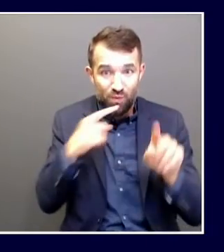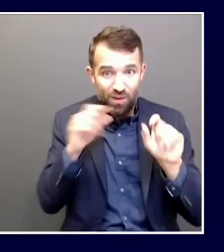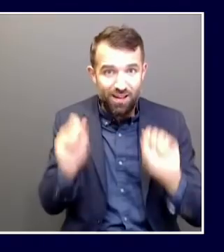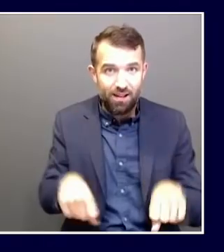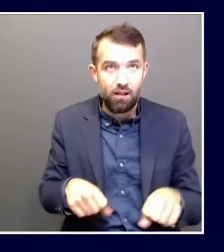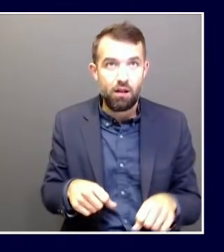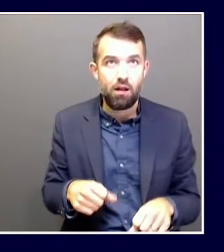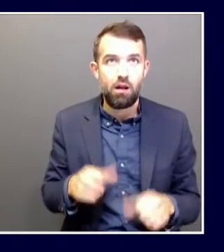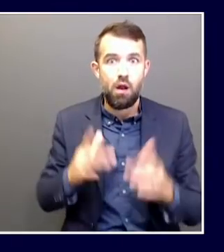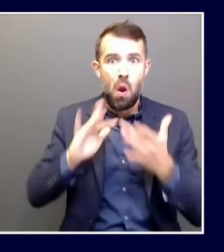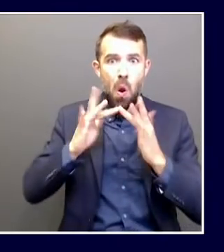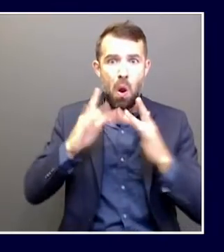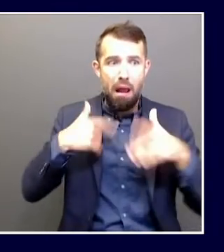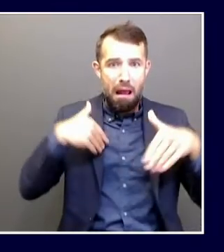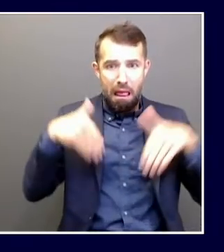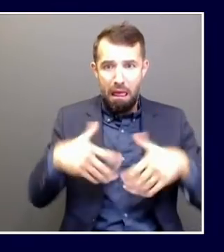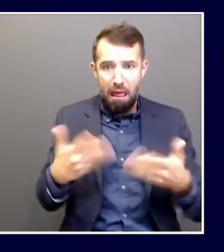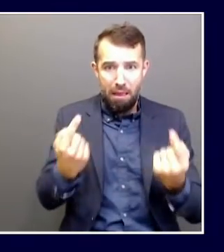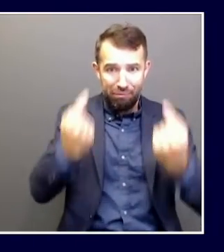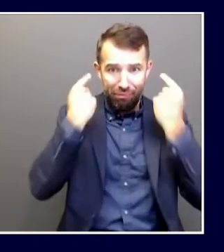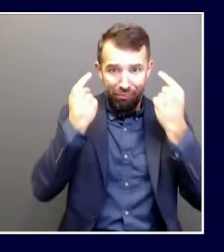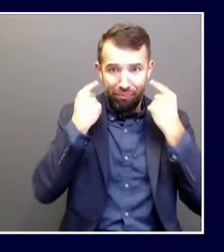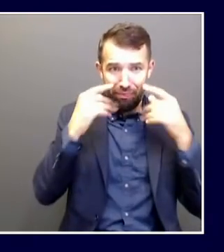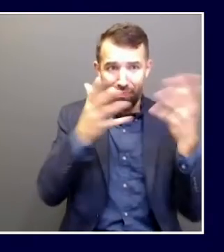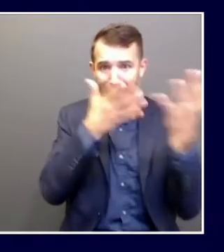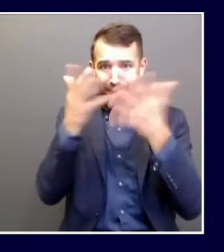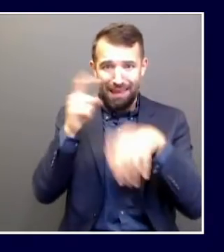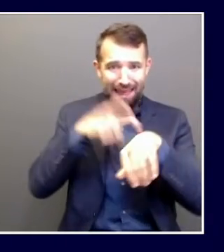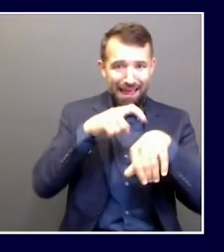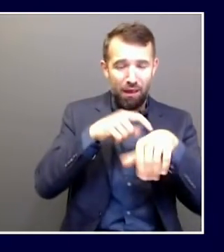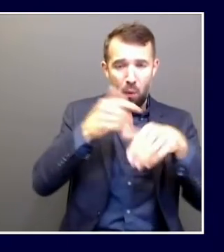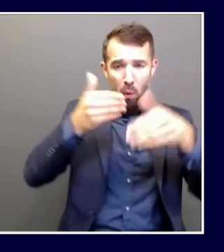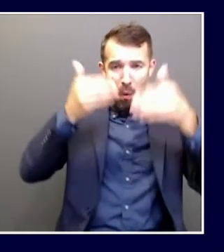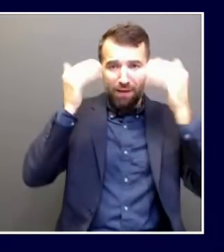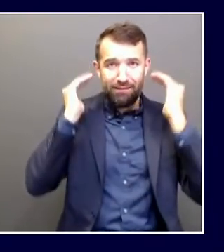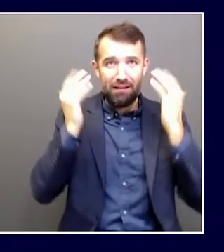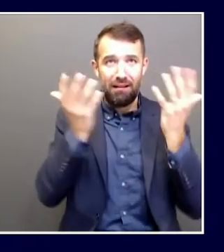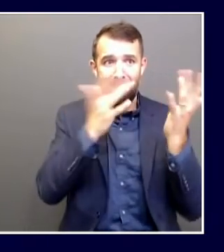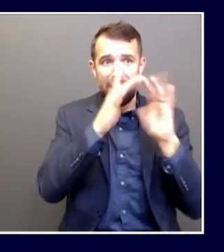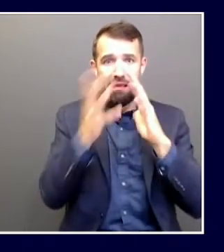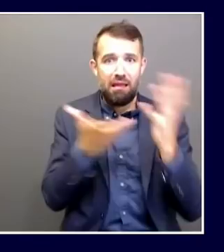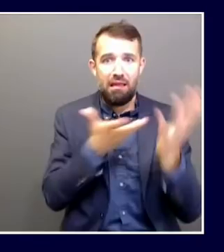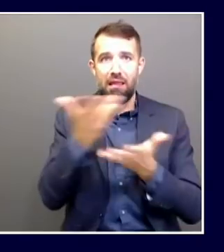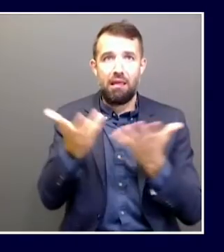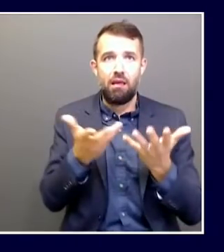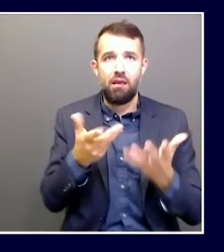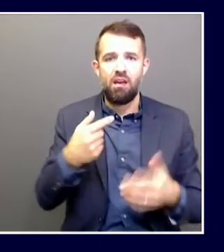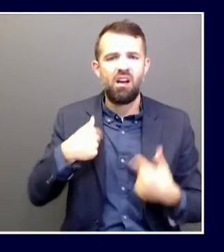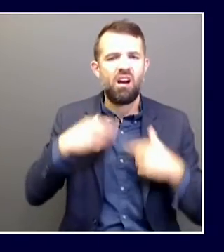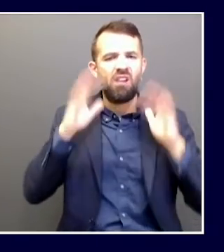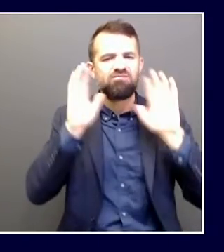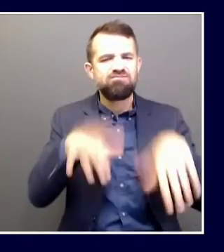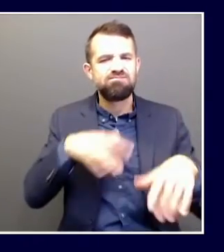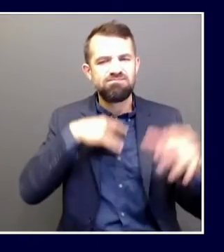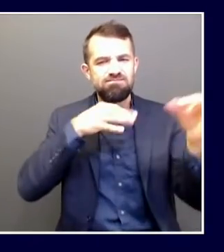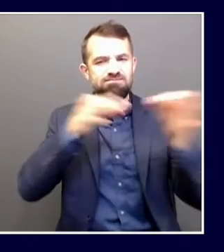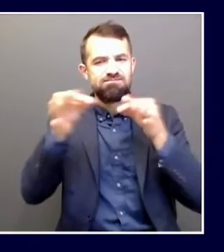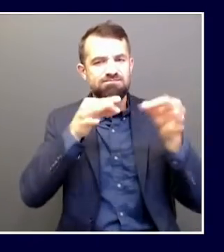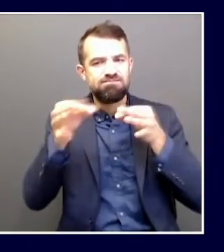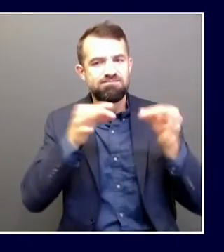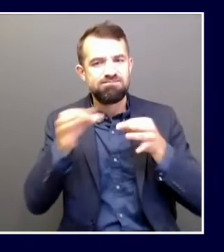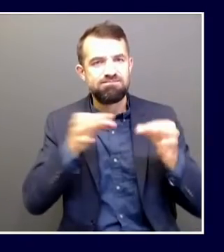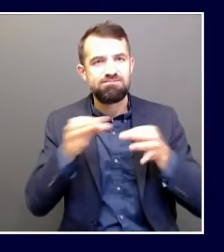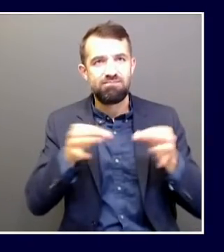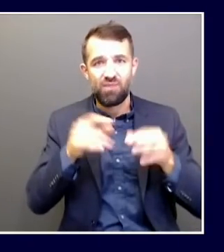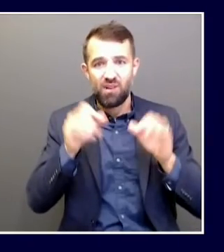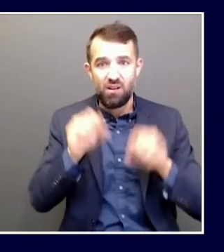out what times places are open, figure out which sites were offering J&J versus other vaccines. So it was just as much